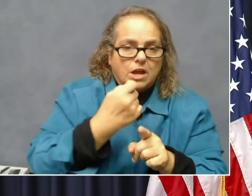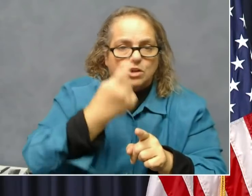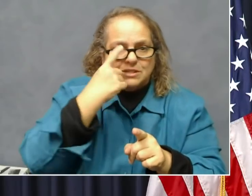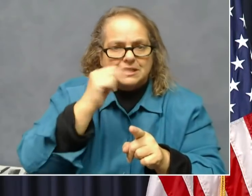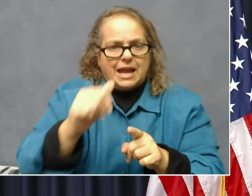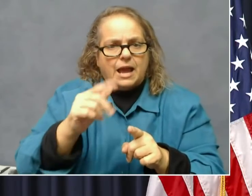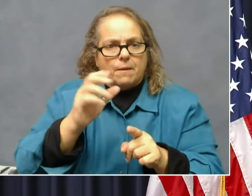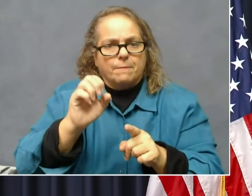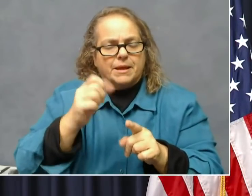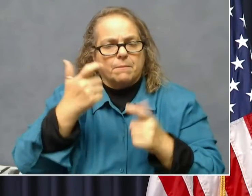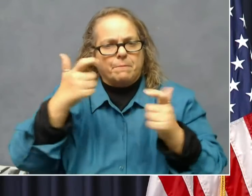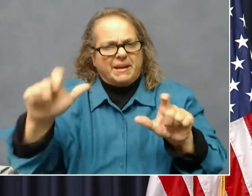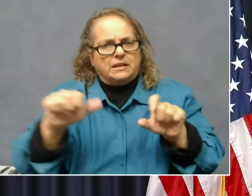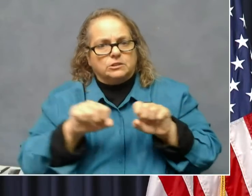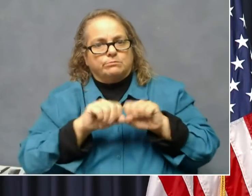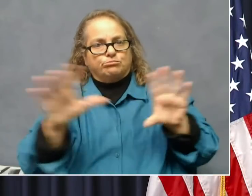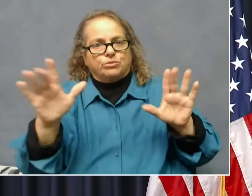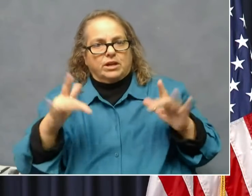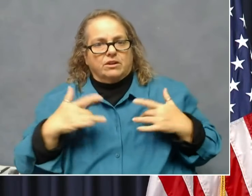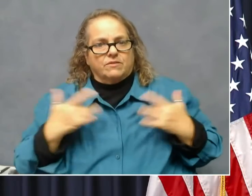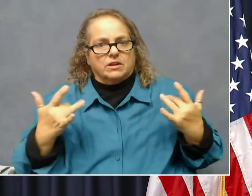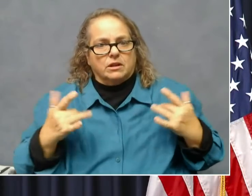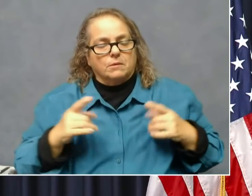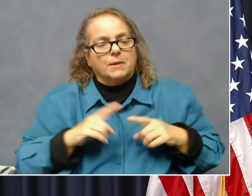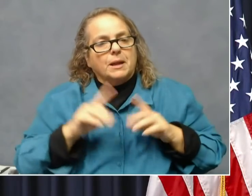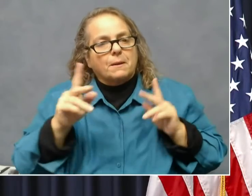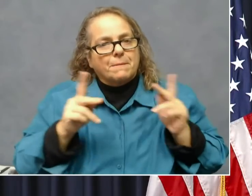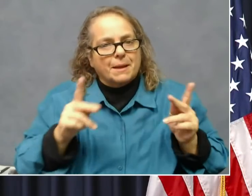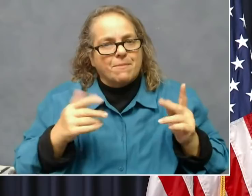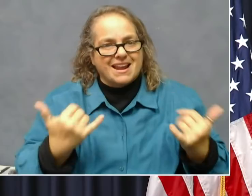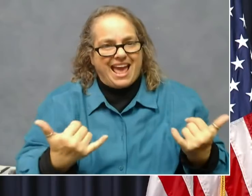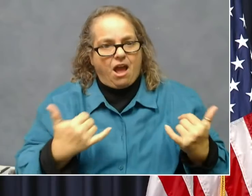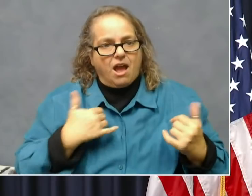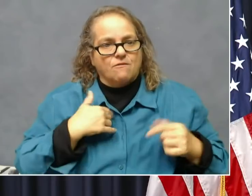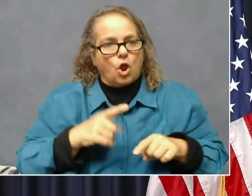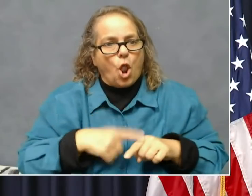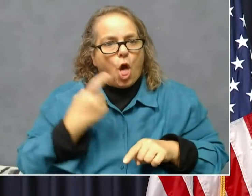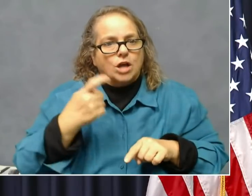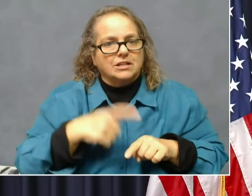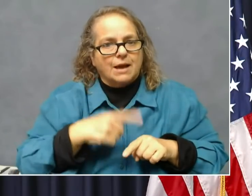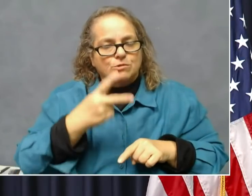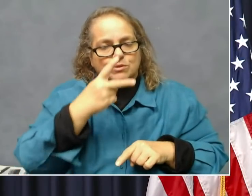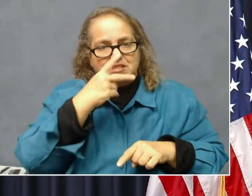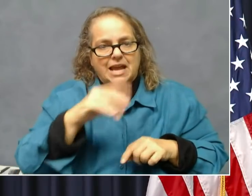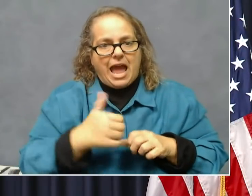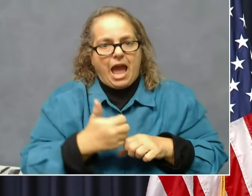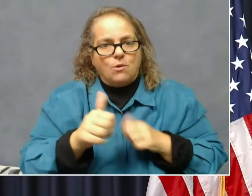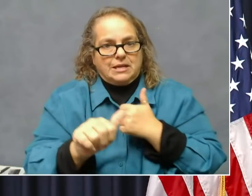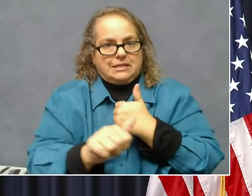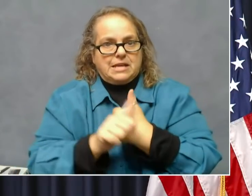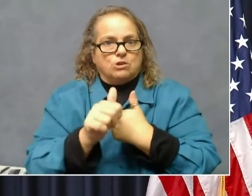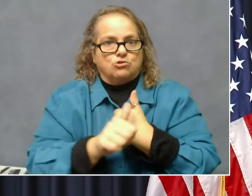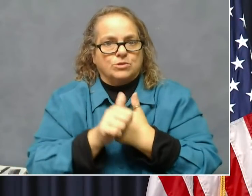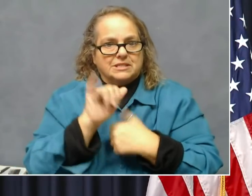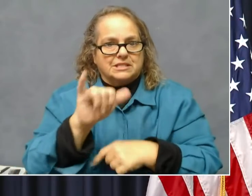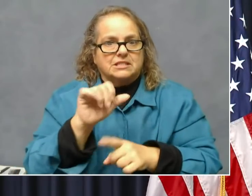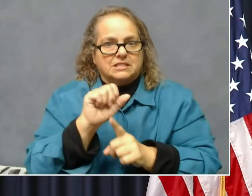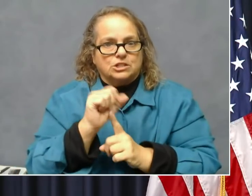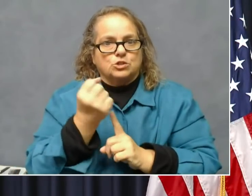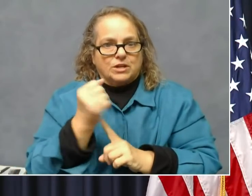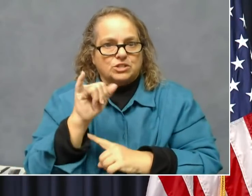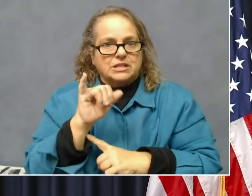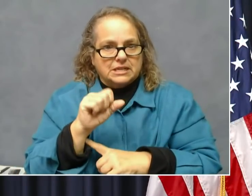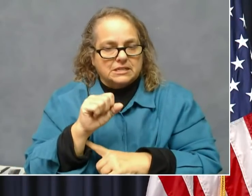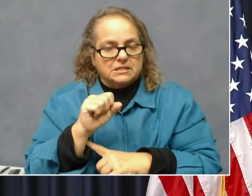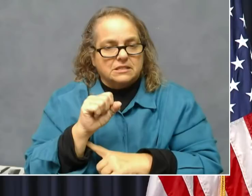think that people have had a longer time to see how dangerous the situation that we are in truly is. And so I've